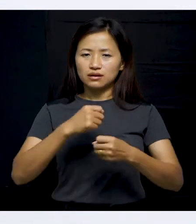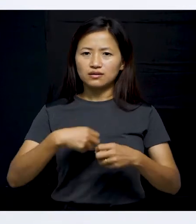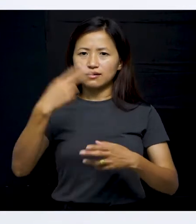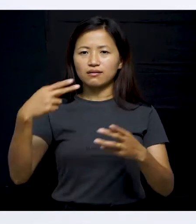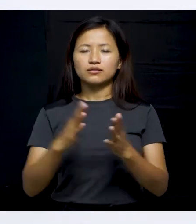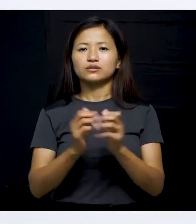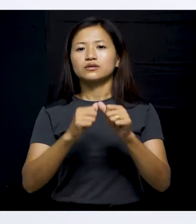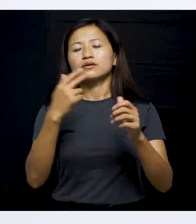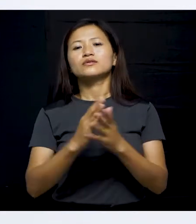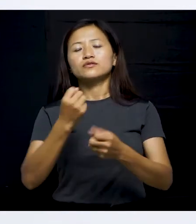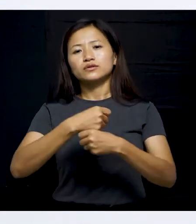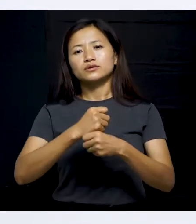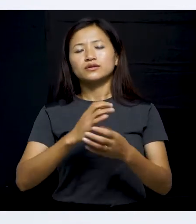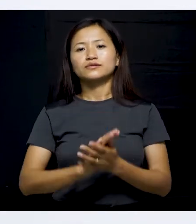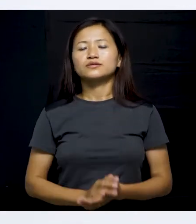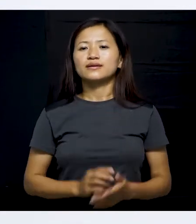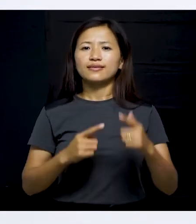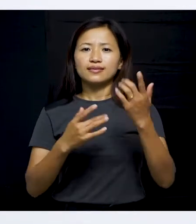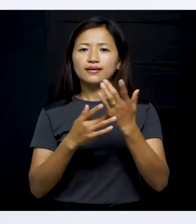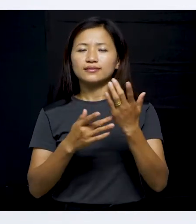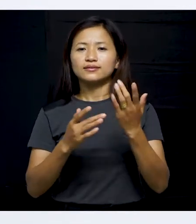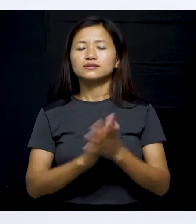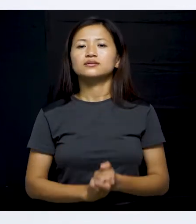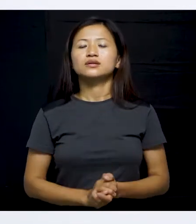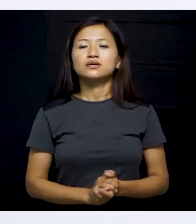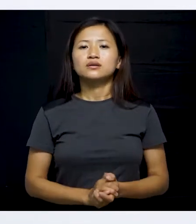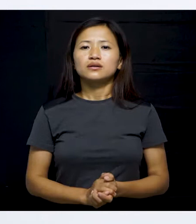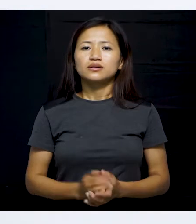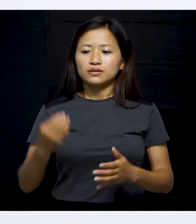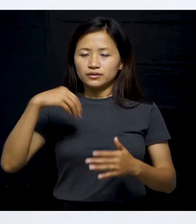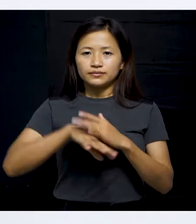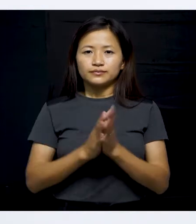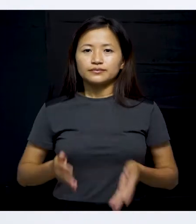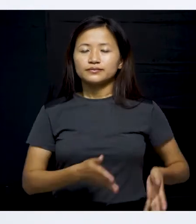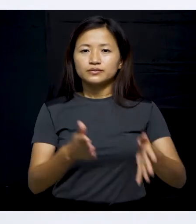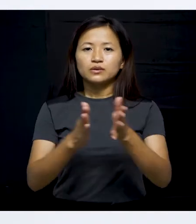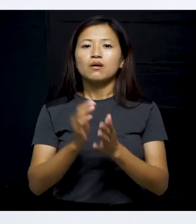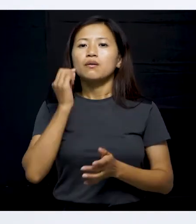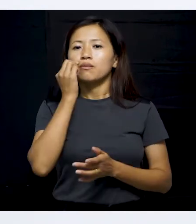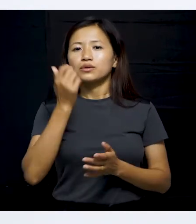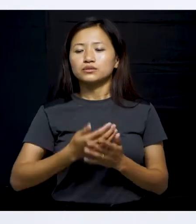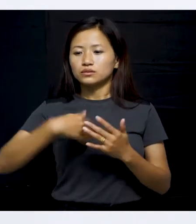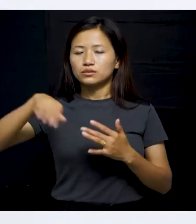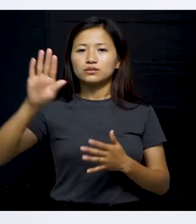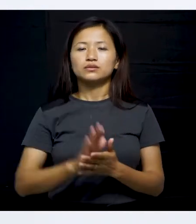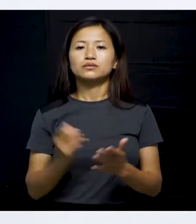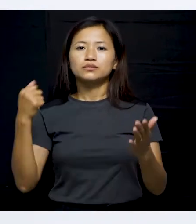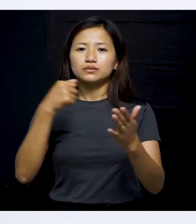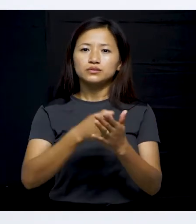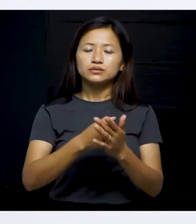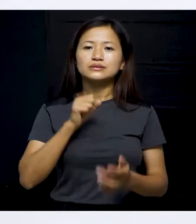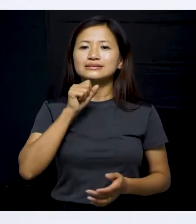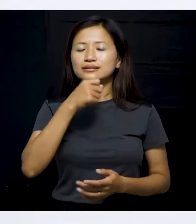They also learn handicrafts and techniques, and in that way, when the boys go out, when the boys reach a